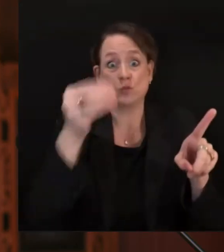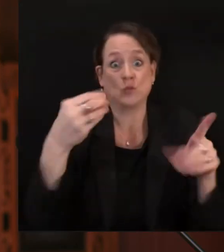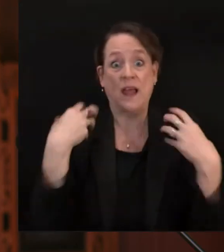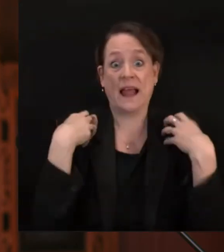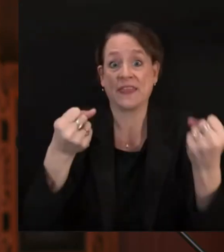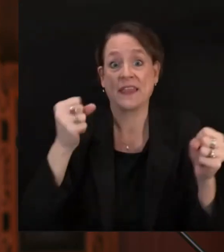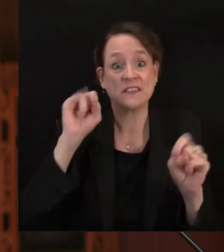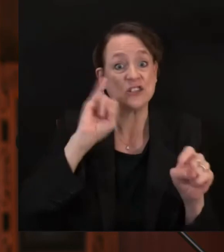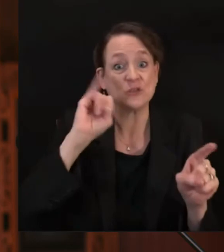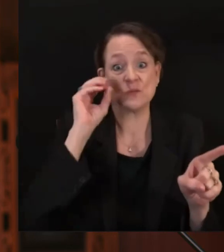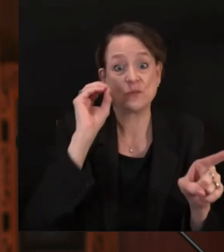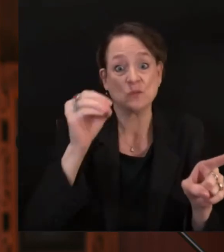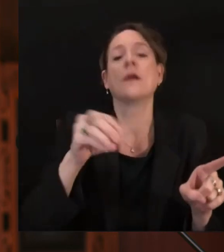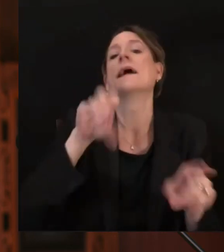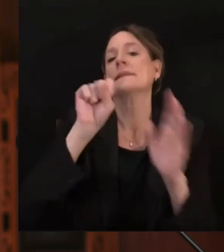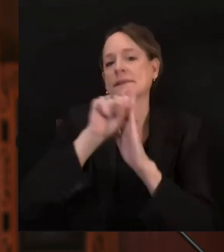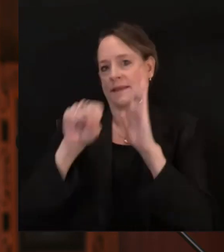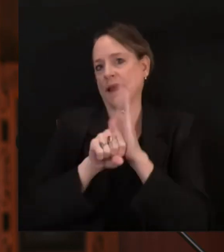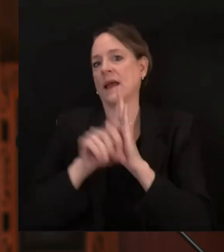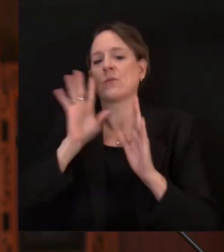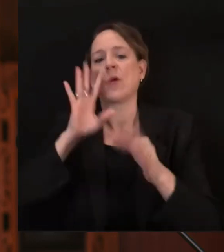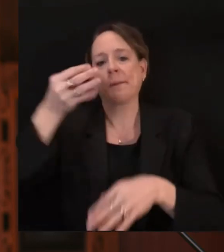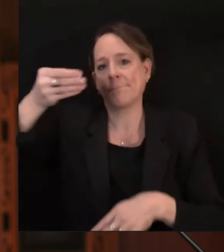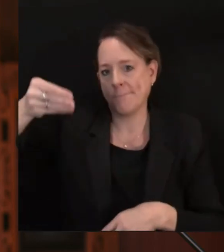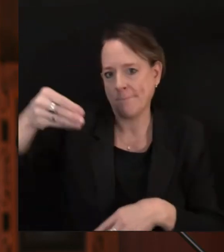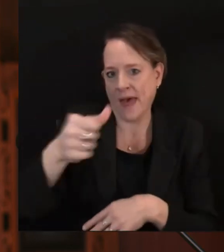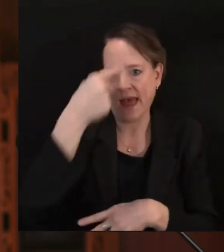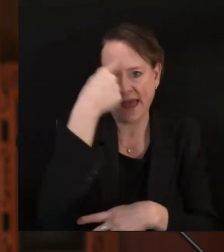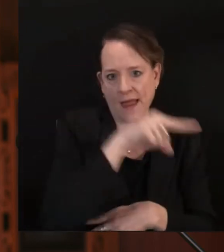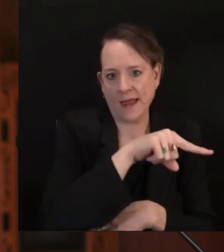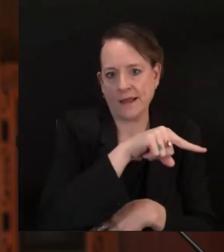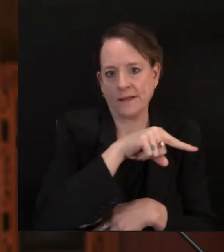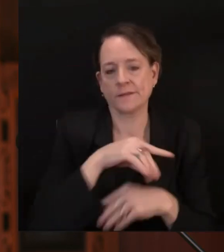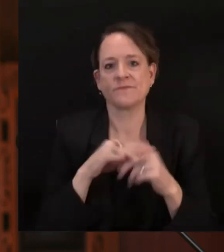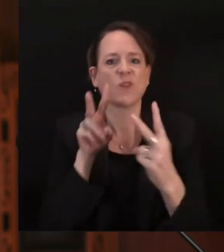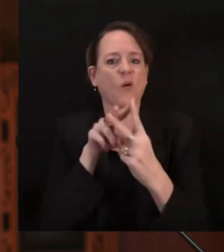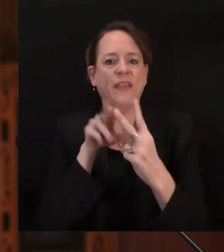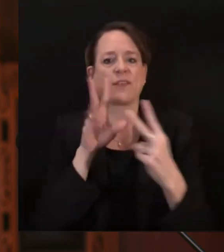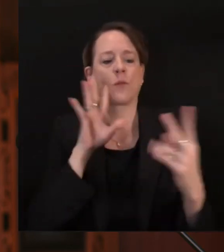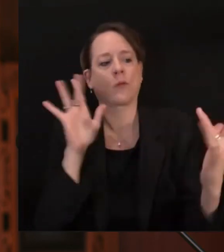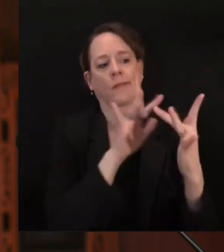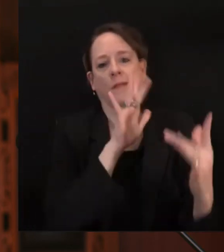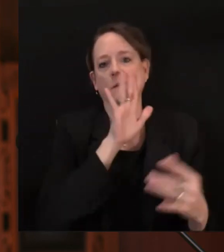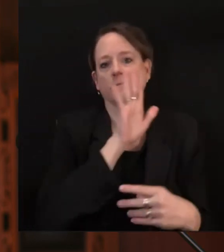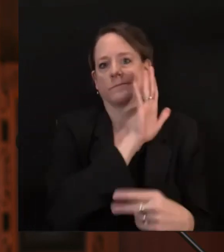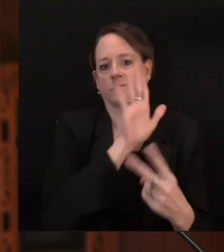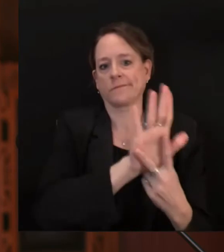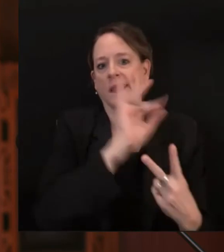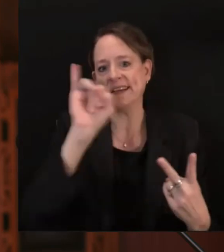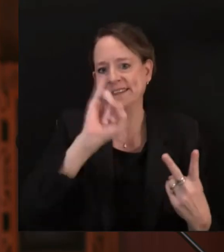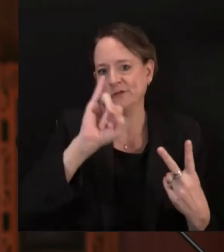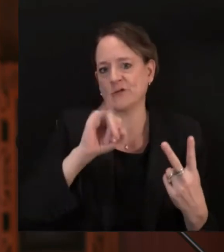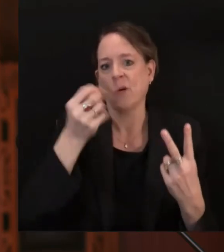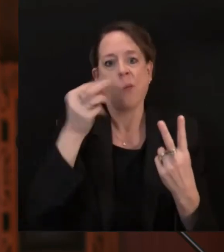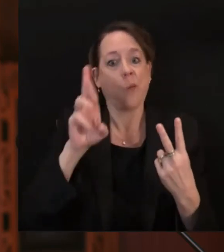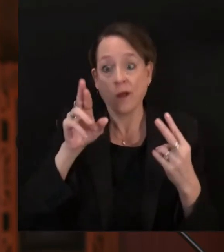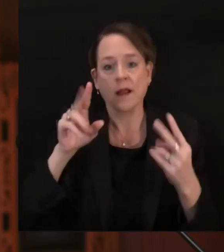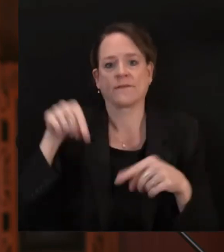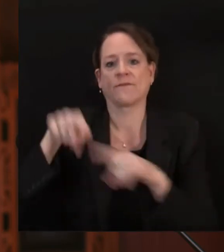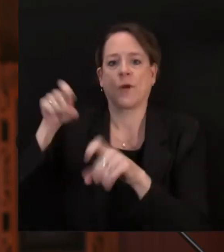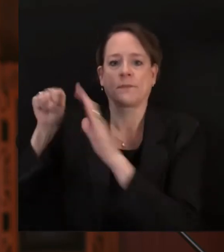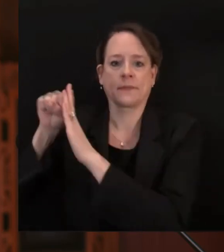Wisconsin. But we will see over the coming weeks how many folks, what the demand is for this new option, and we'll be able to